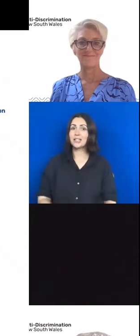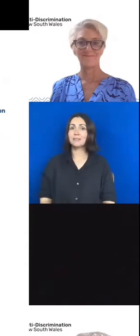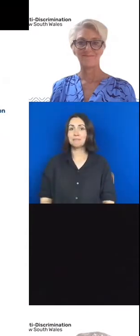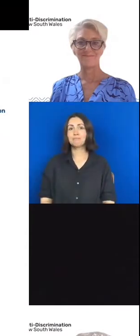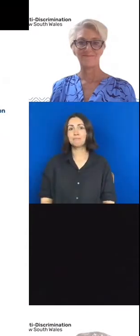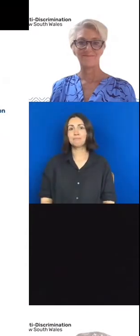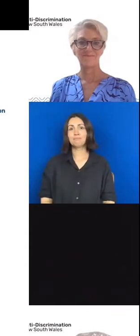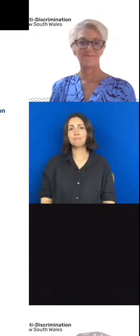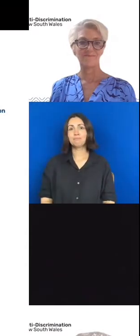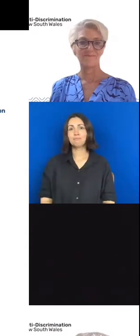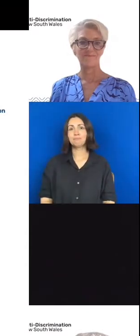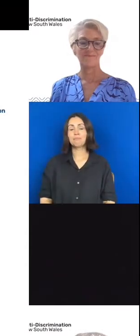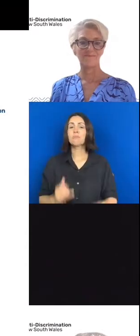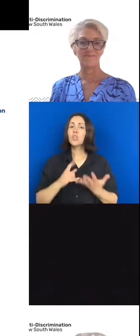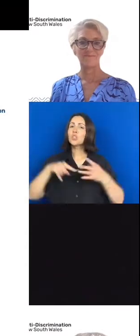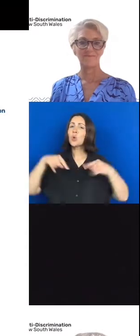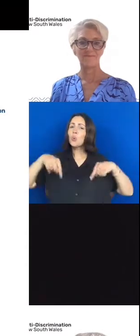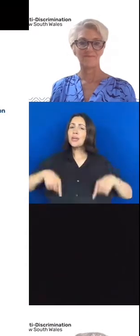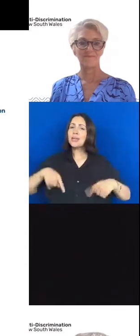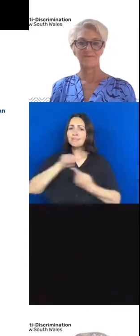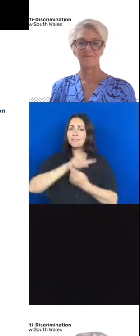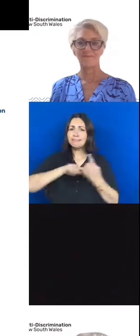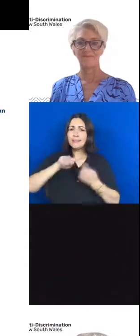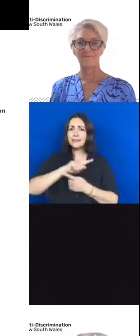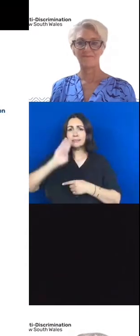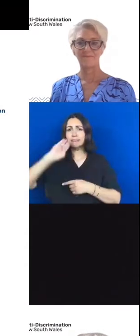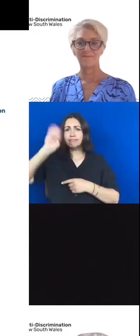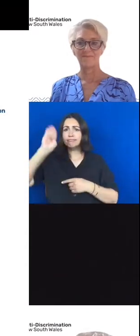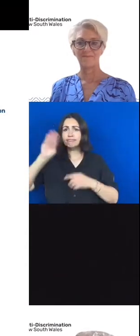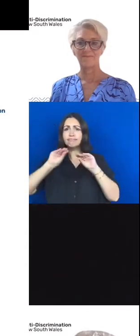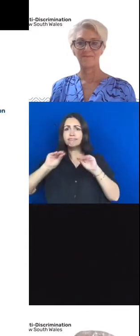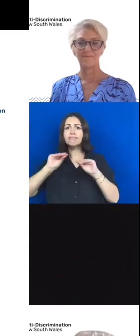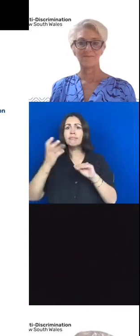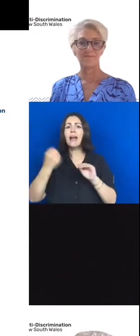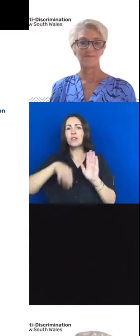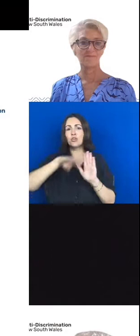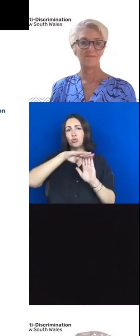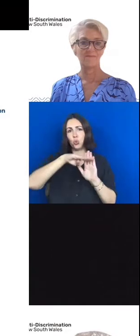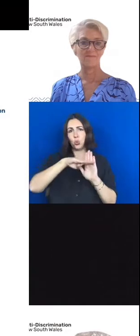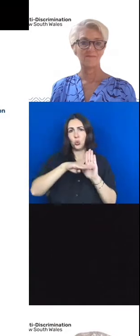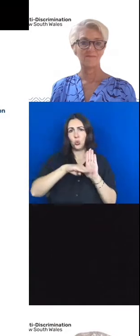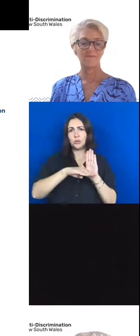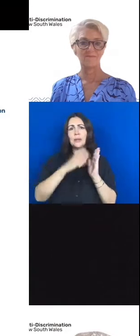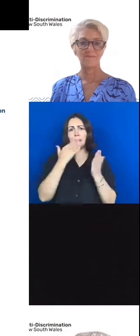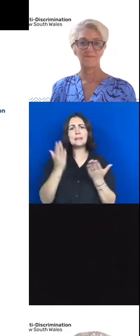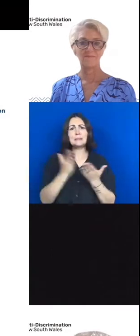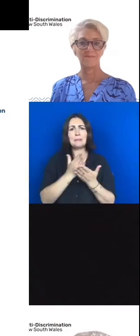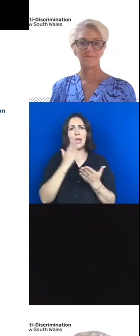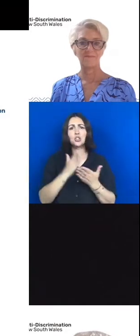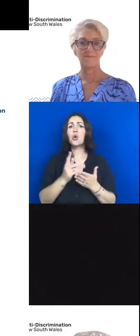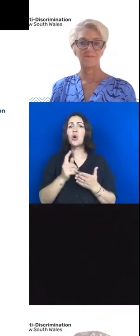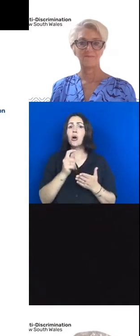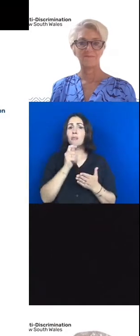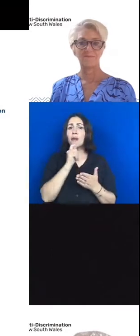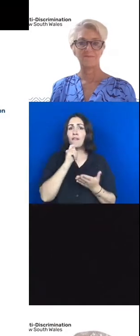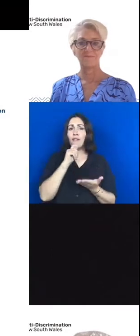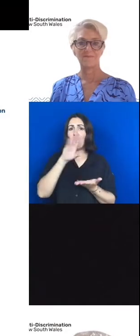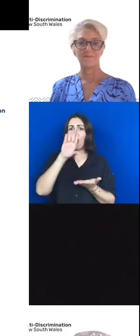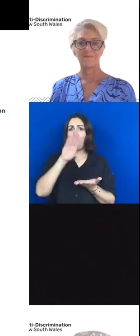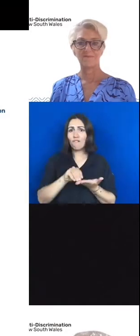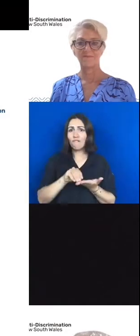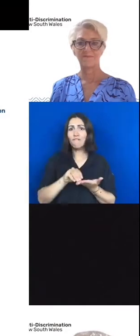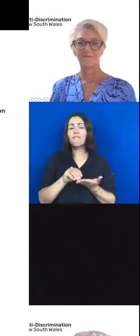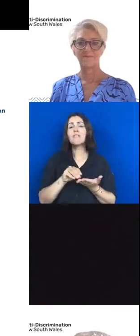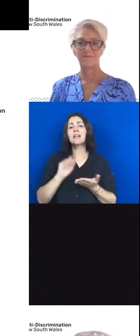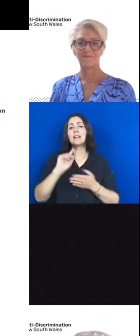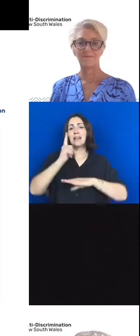So there are some ground rules of today's webinar. Please ensure your microphone is muted and camera is switched off